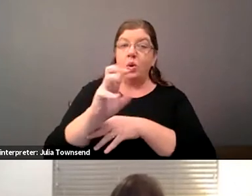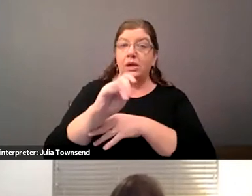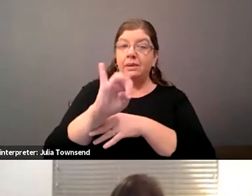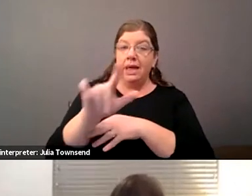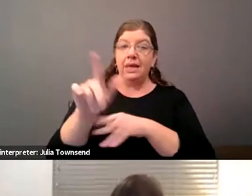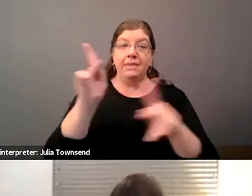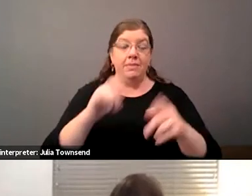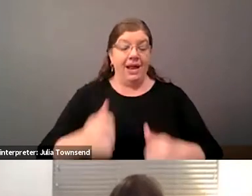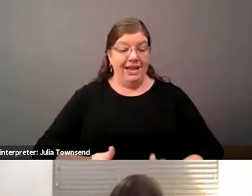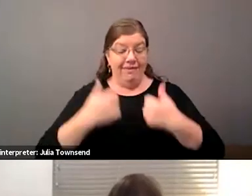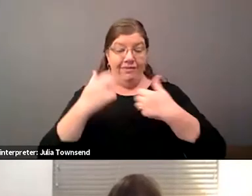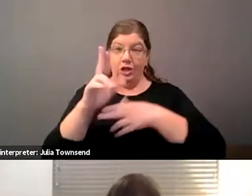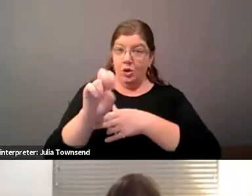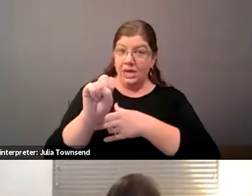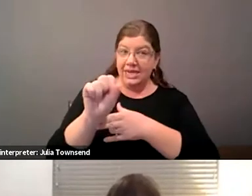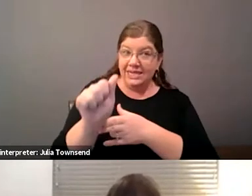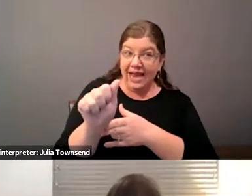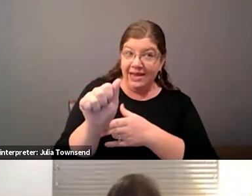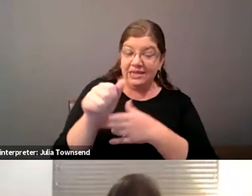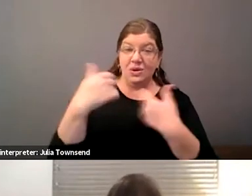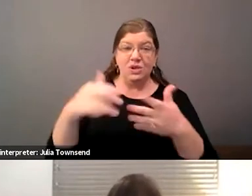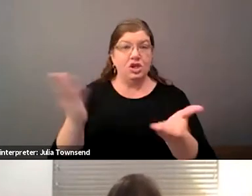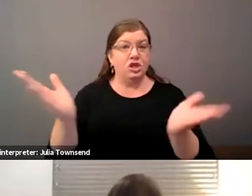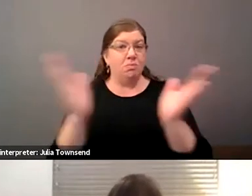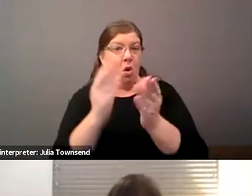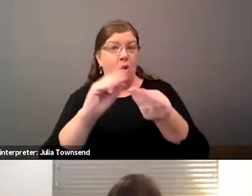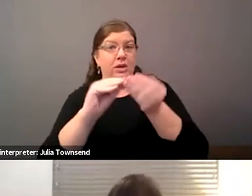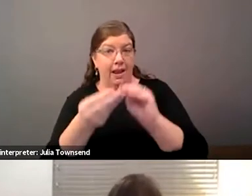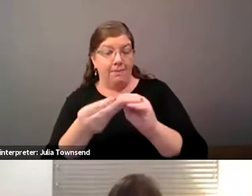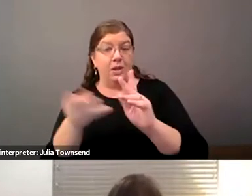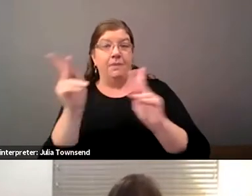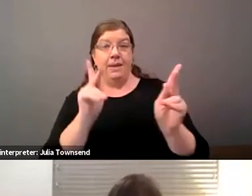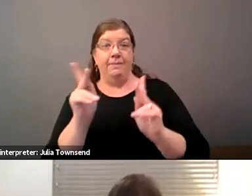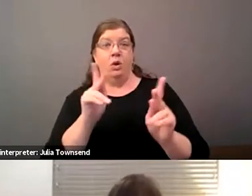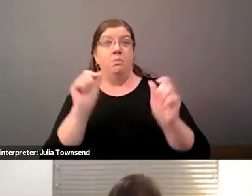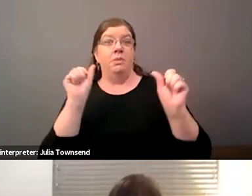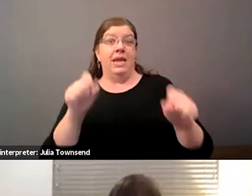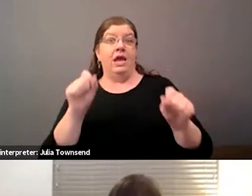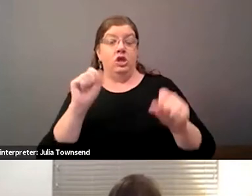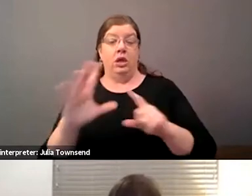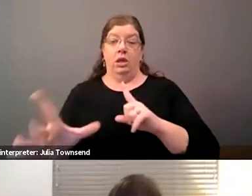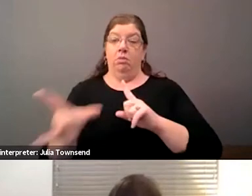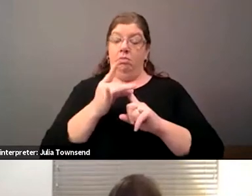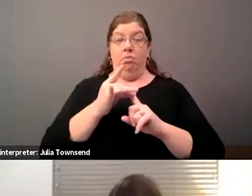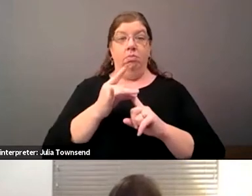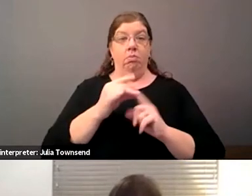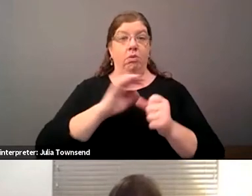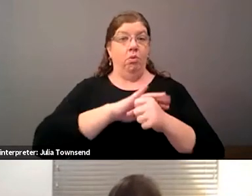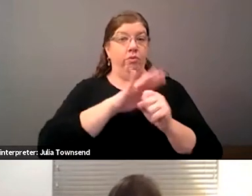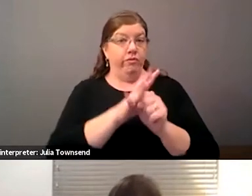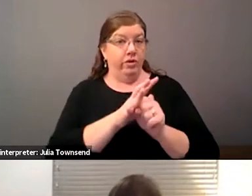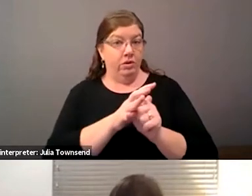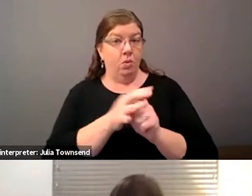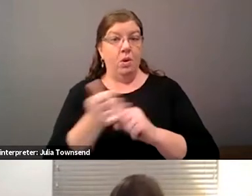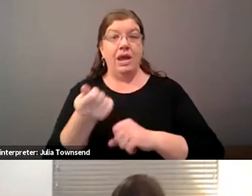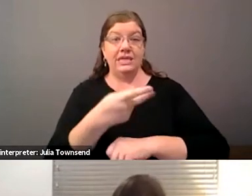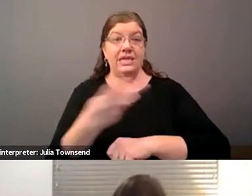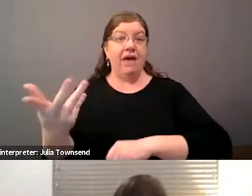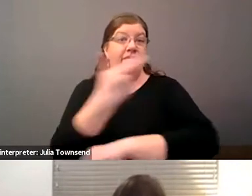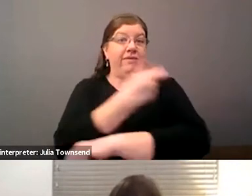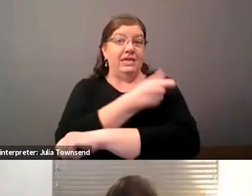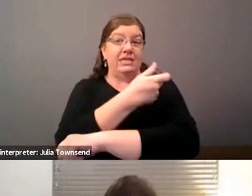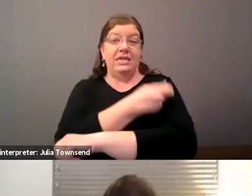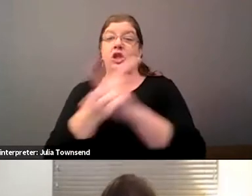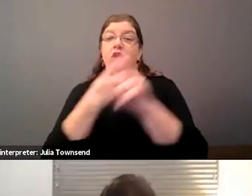living in the united states so this is a fraction of the people who could potentially be infected we have several vaccines and the goal right